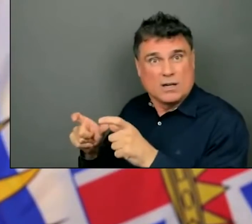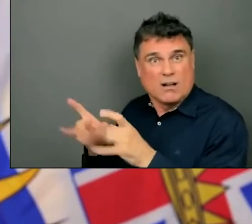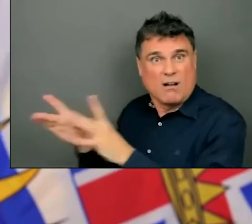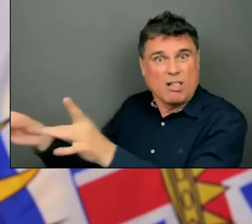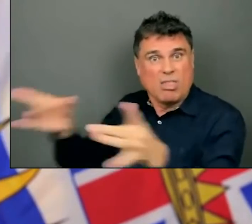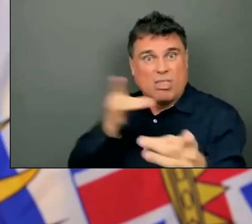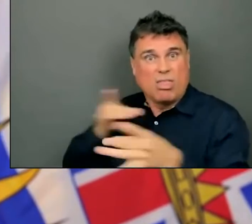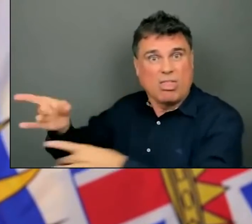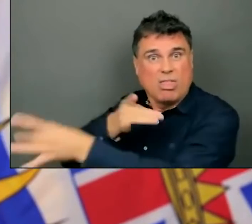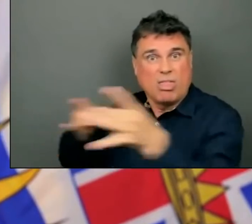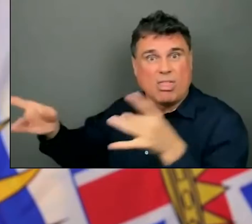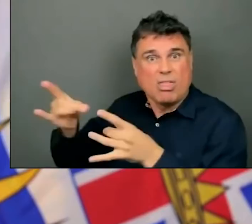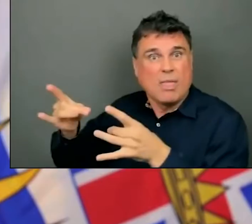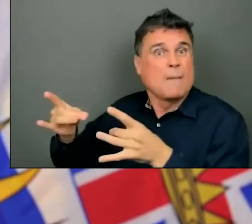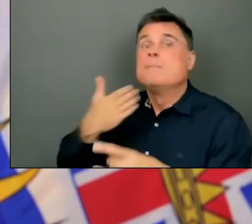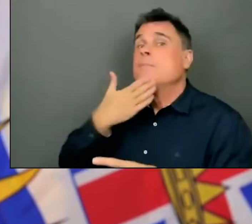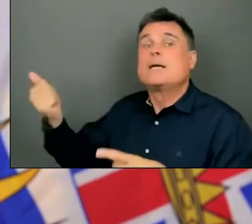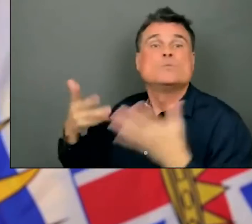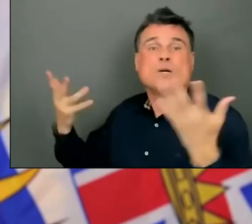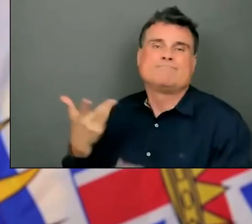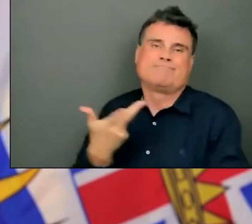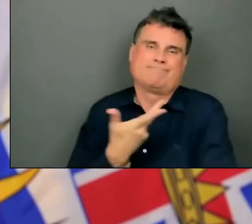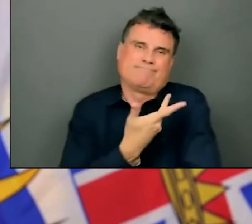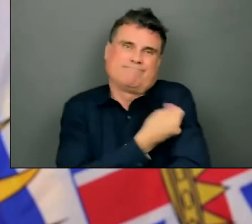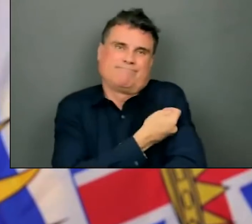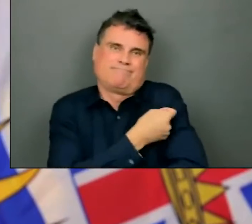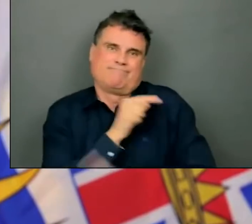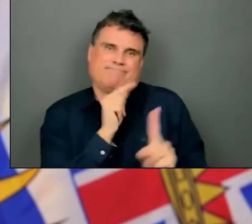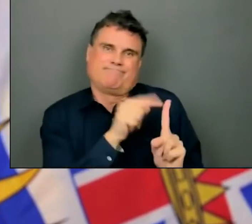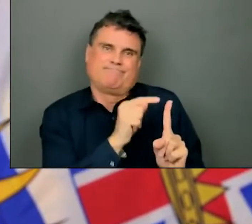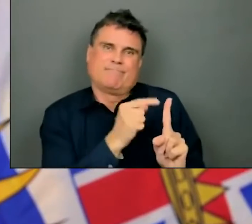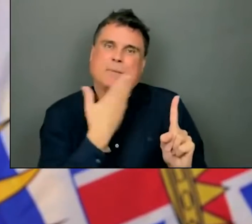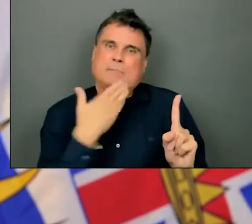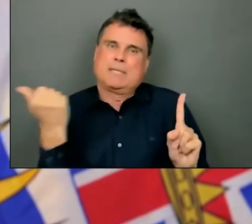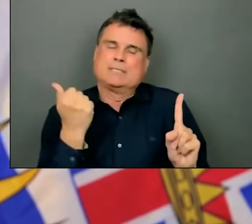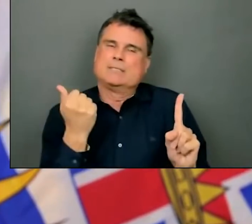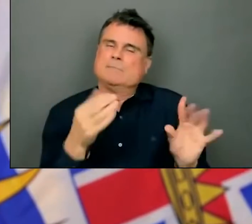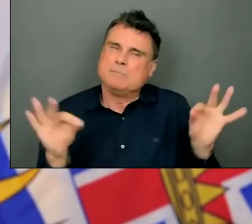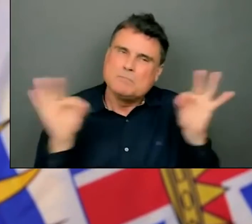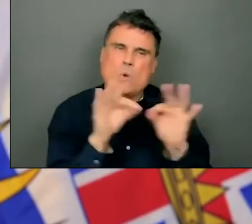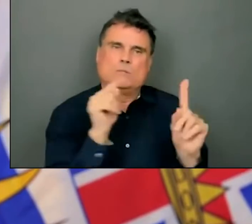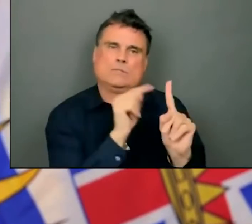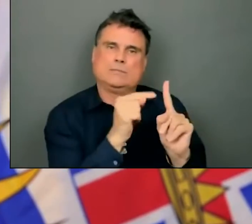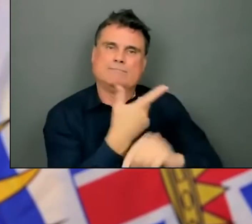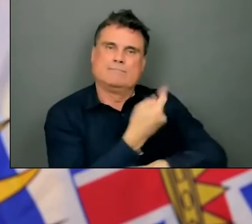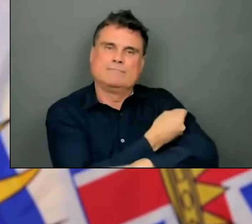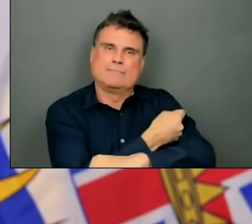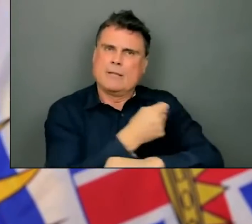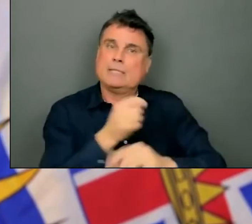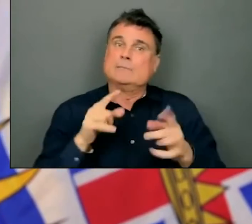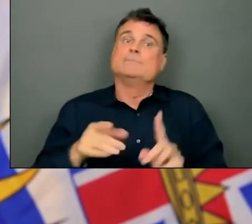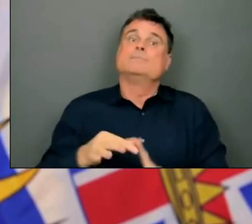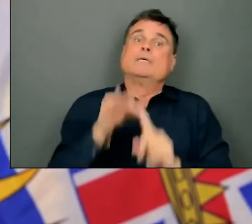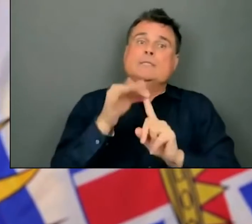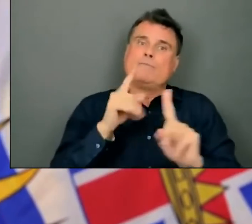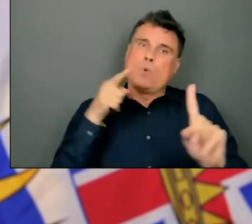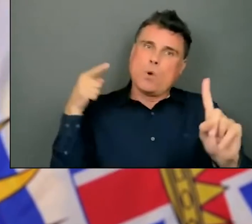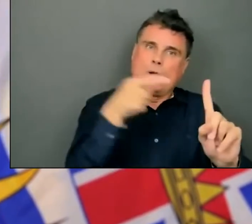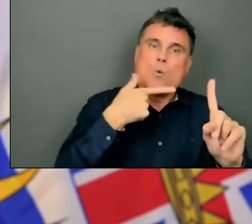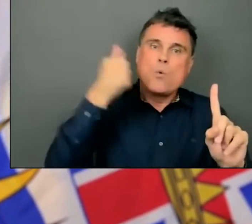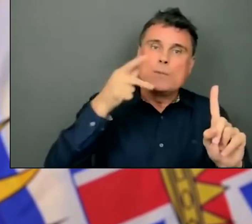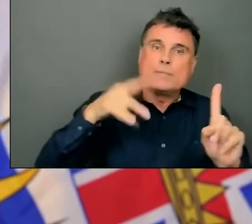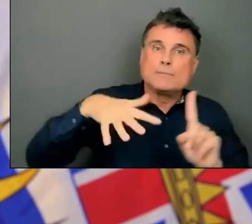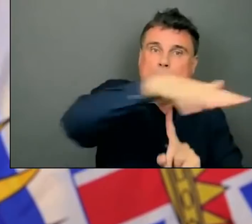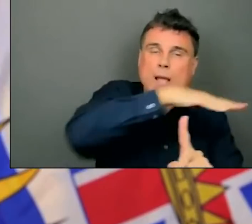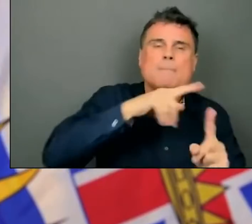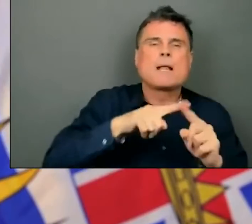vaccination. It is our most important tool, particularly for older people, for people who have reasons that make them clinically